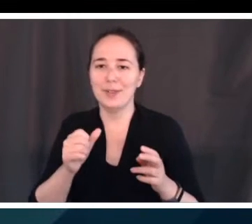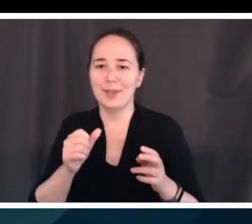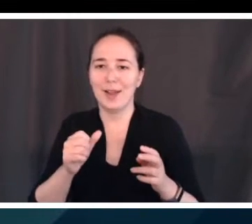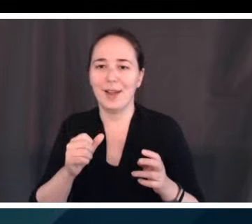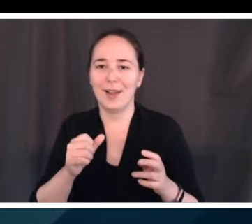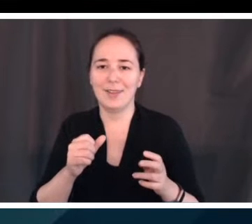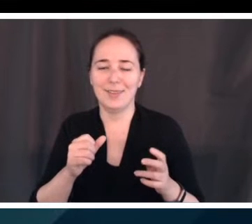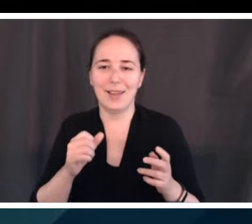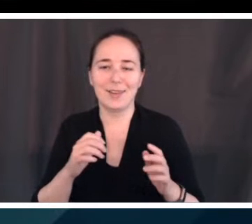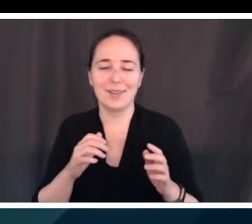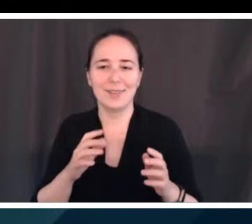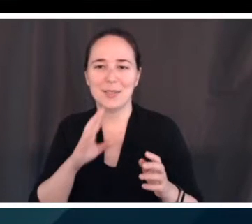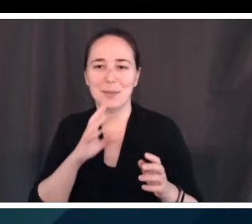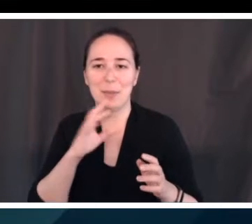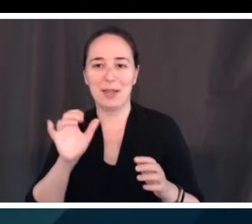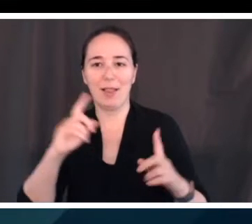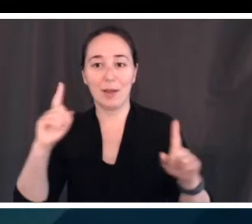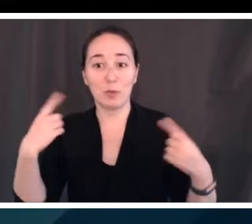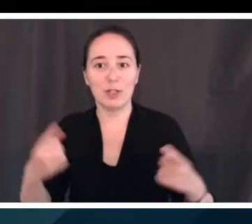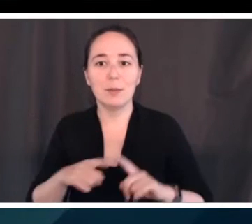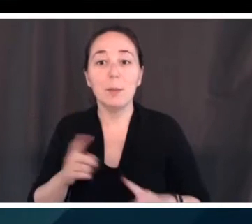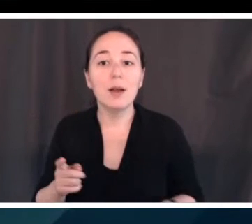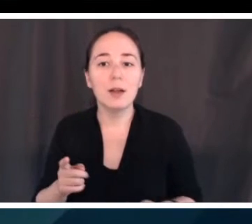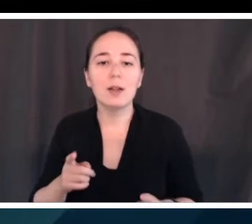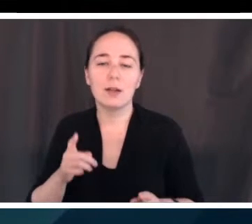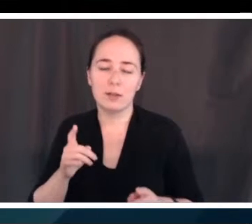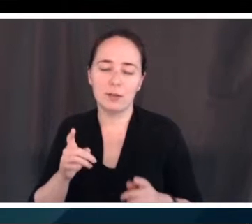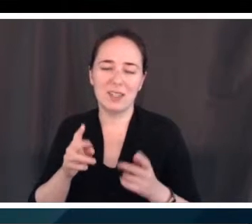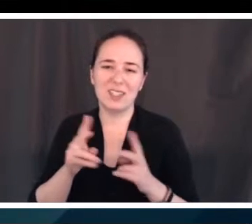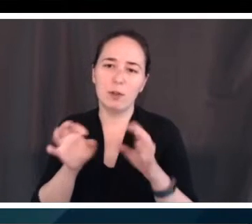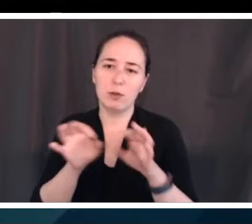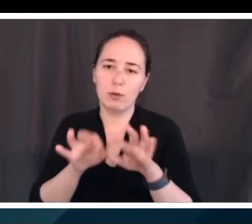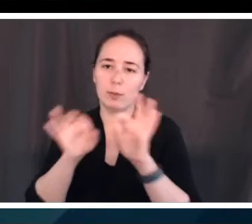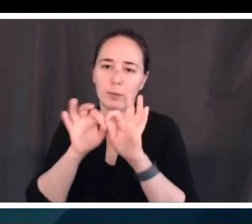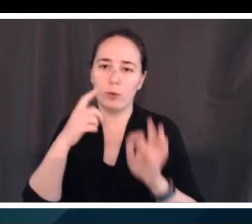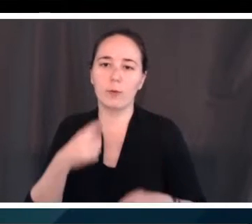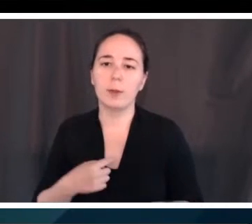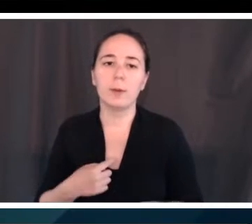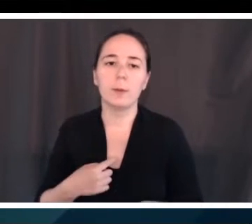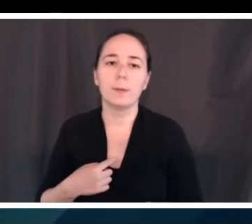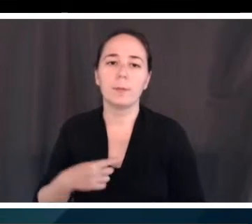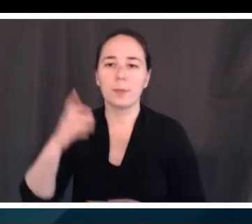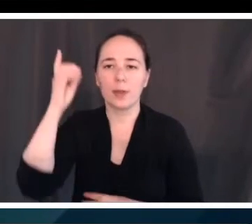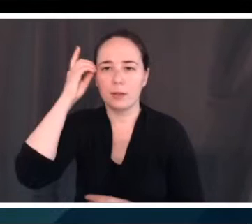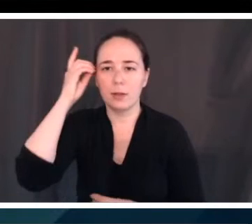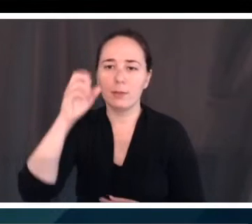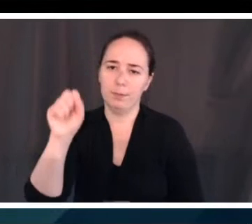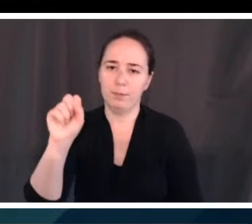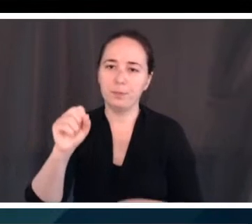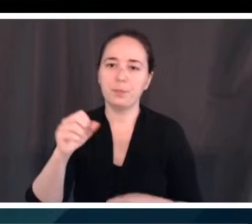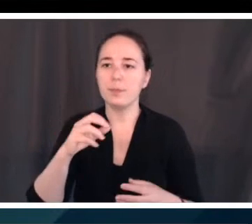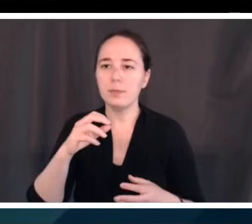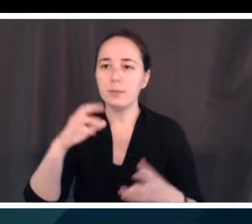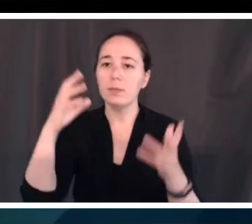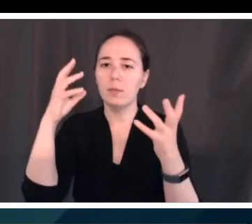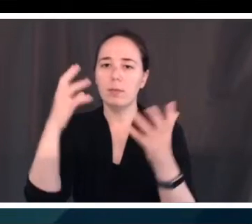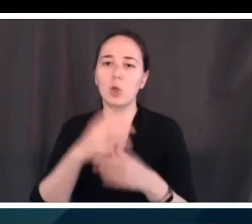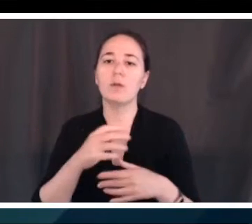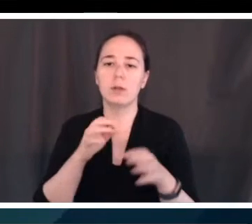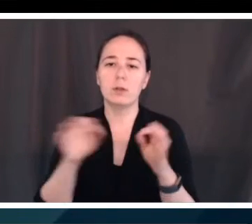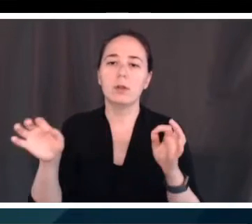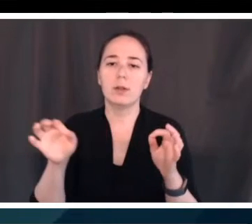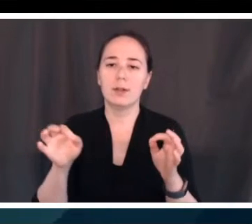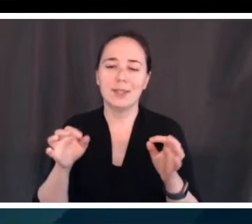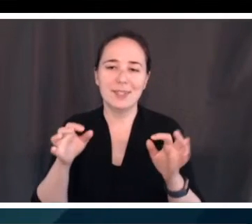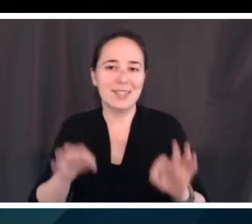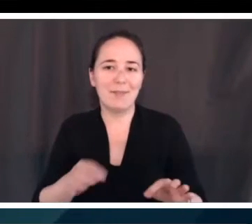but that's how I feel, and something that's important to me. Yeah, Danny, beautifully put. I mean, certainly you have